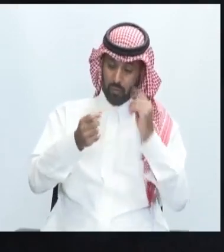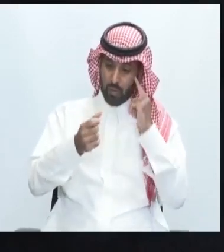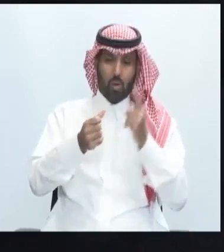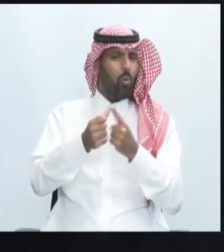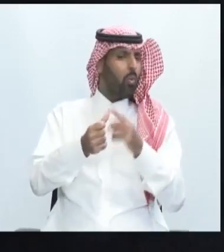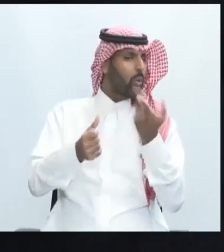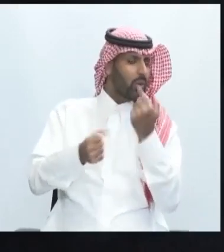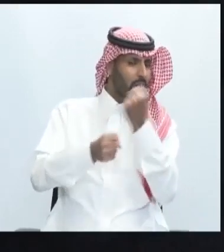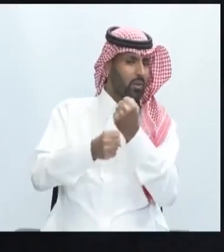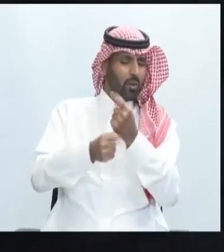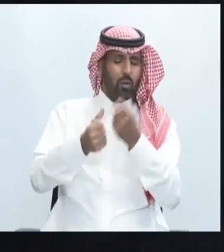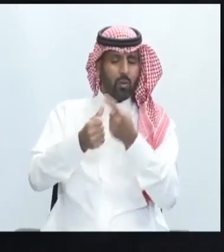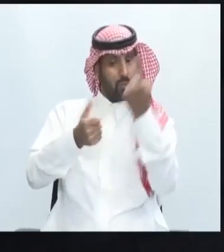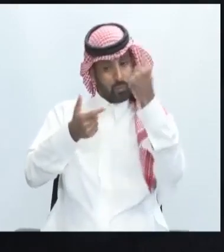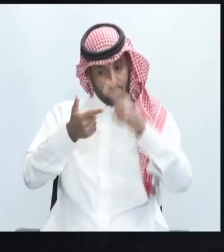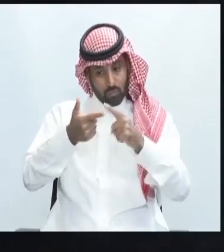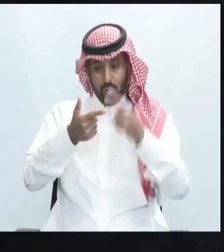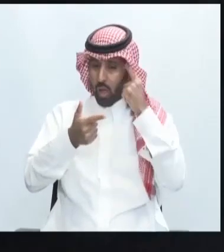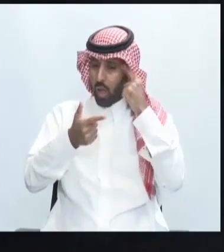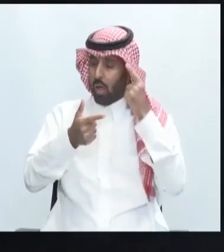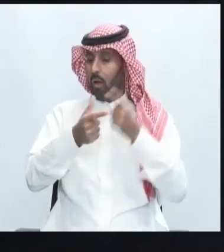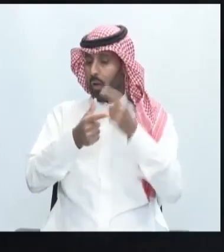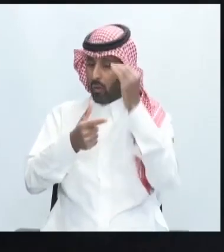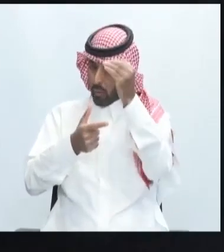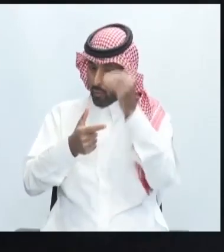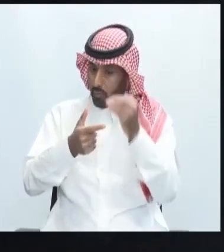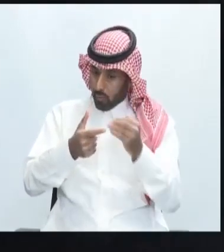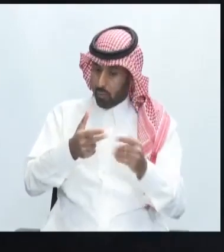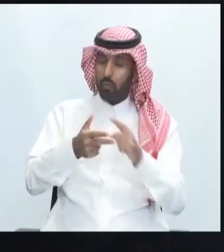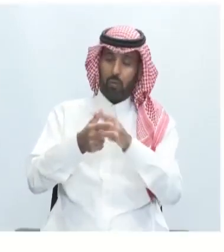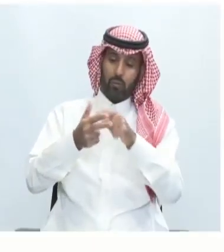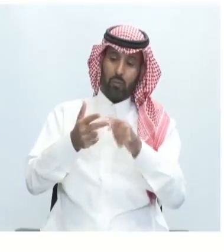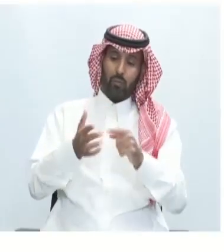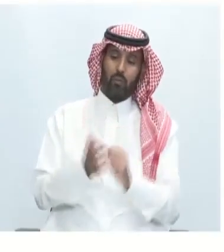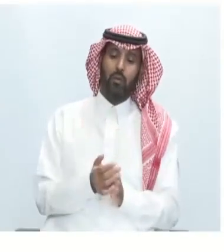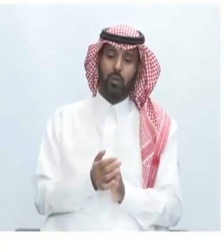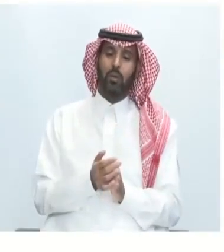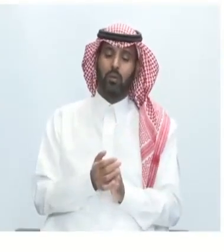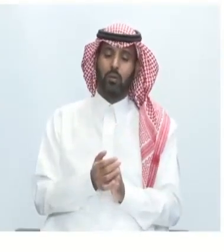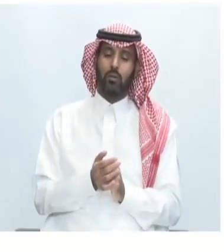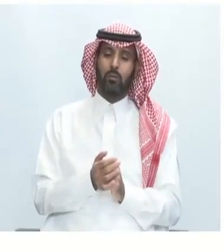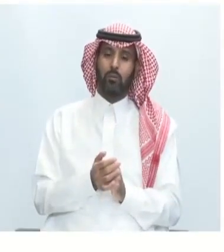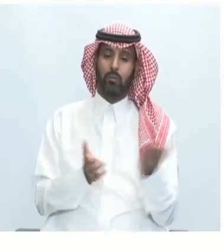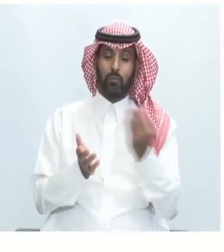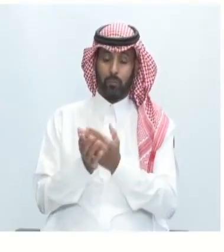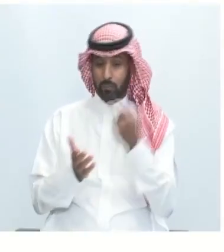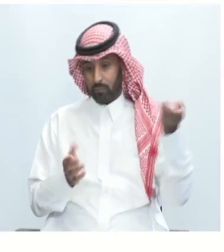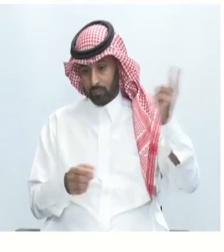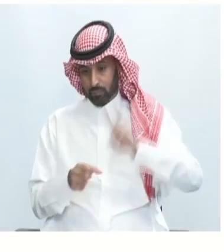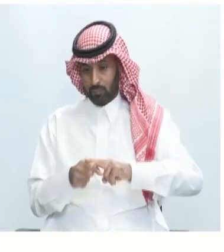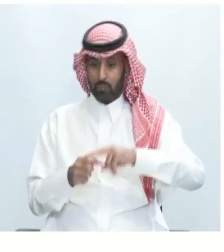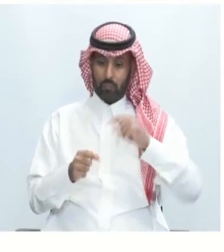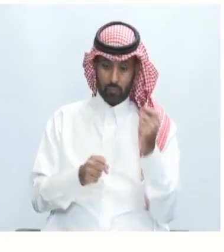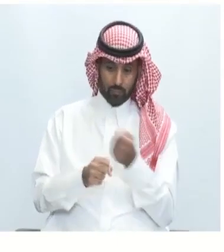perfect will make it more clear to understand the chronological order of the events. So rewrite the